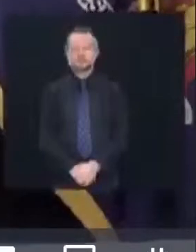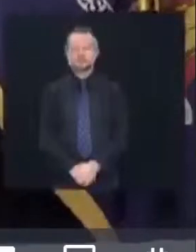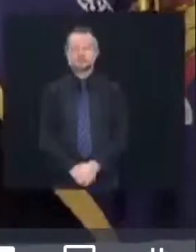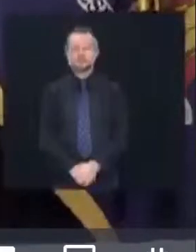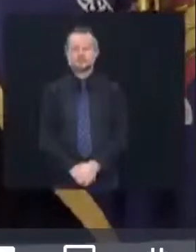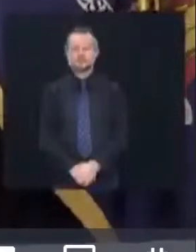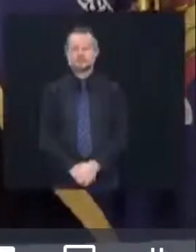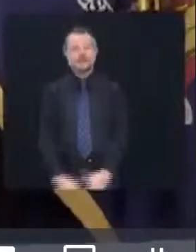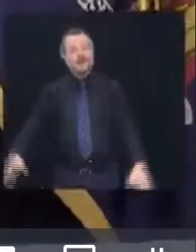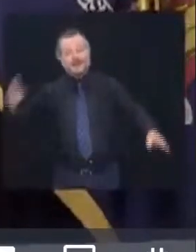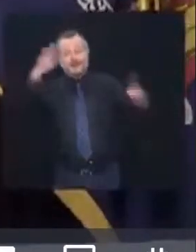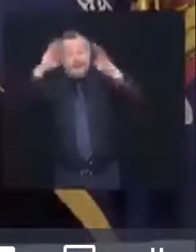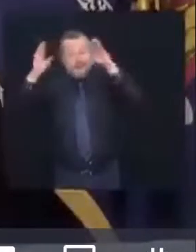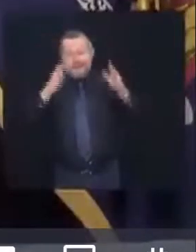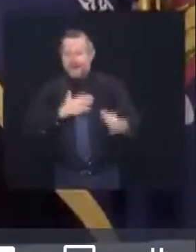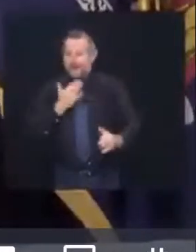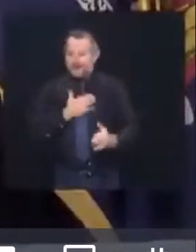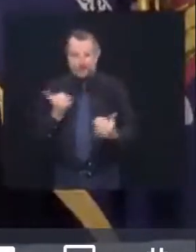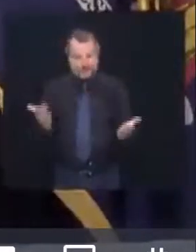group this morning.